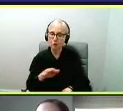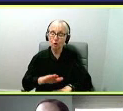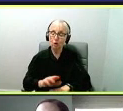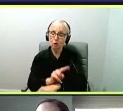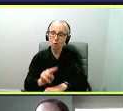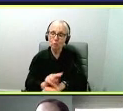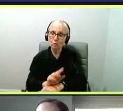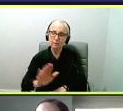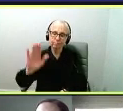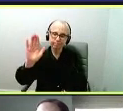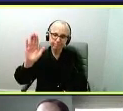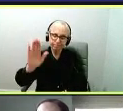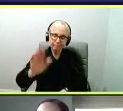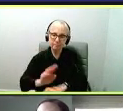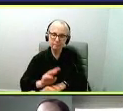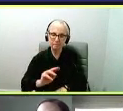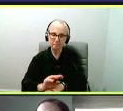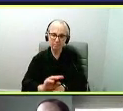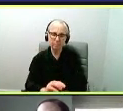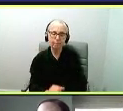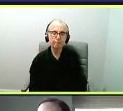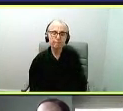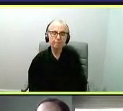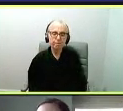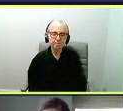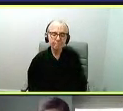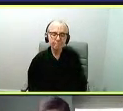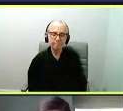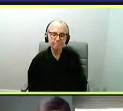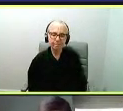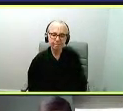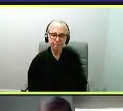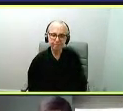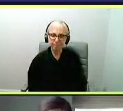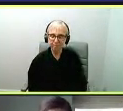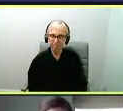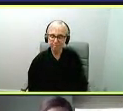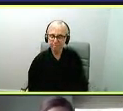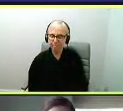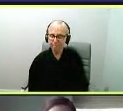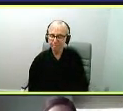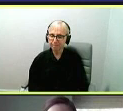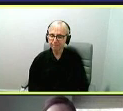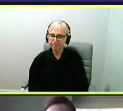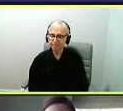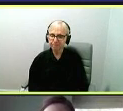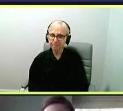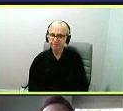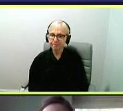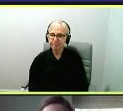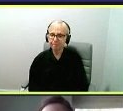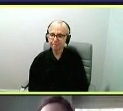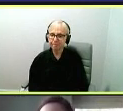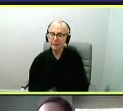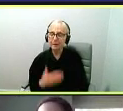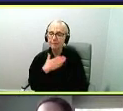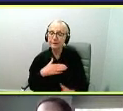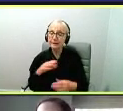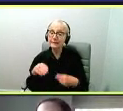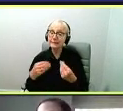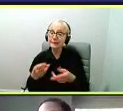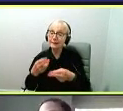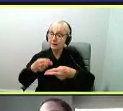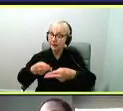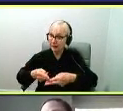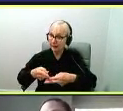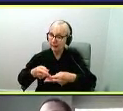console. We'll start with first questions first. If we have time for some follow-ups or second questions, we'll certainly get to those. Please state your name and outlet